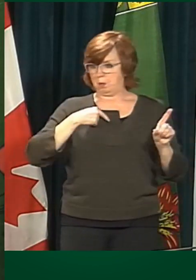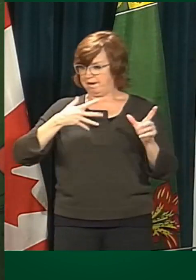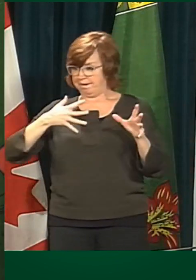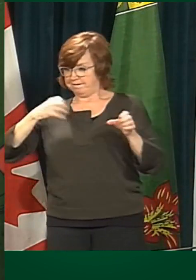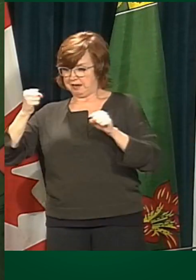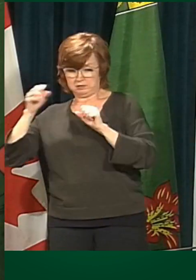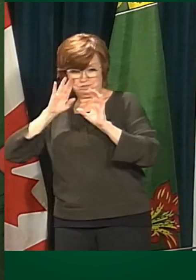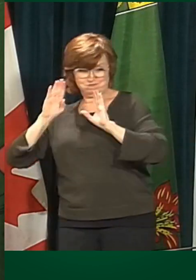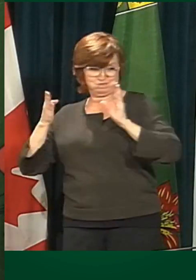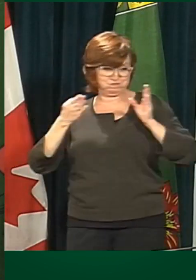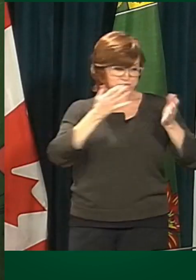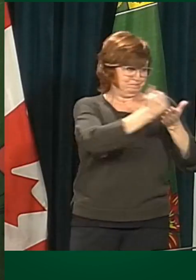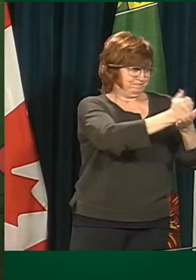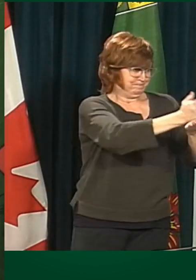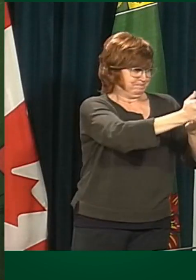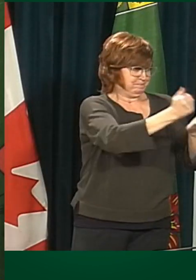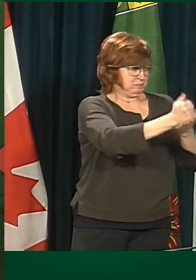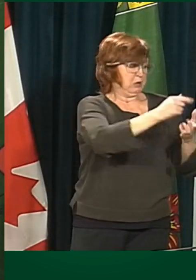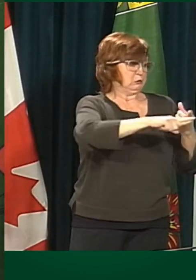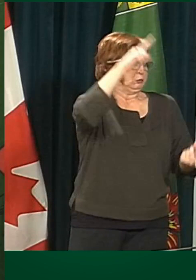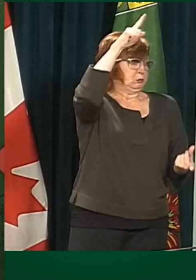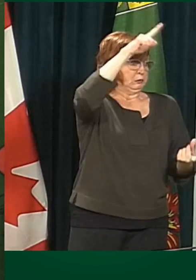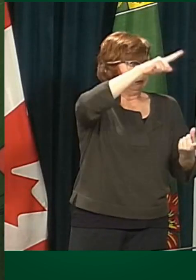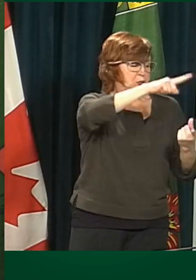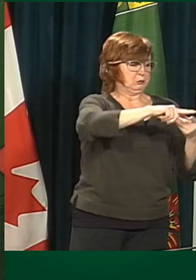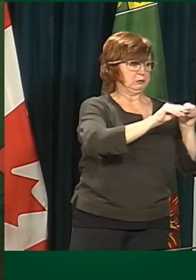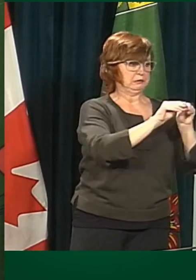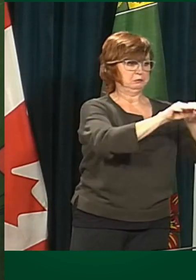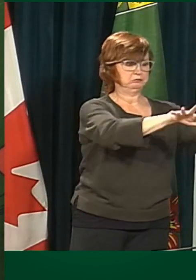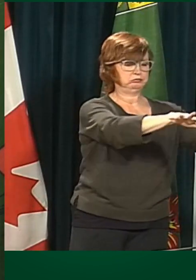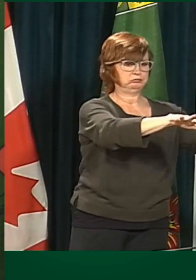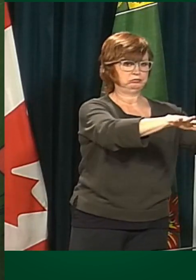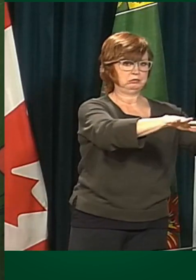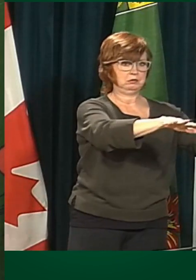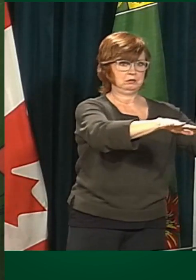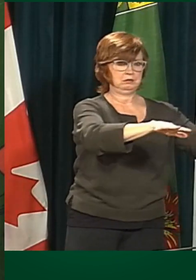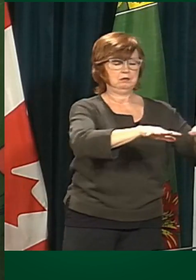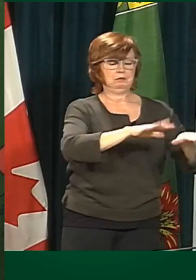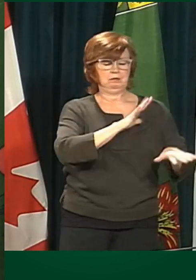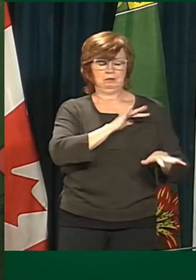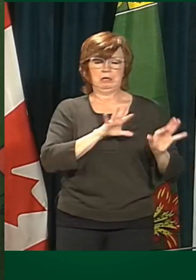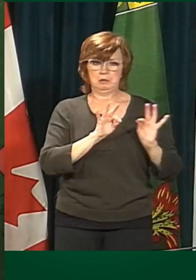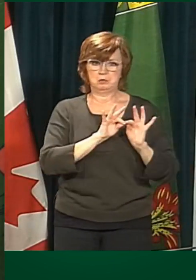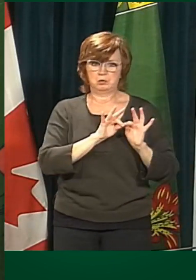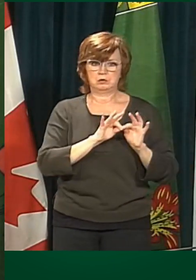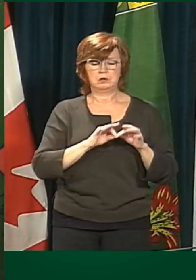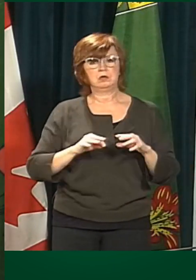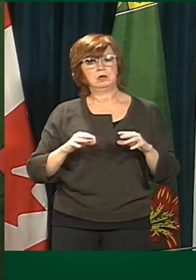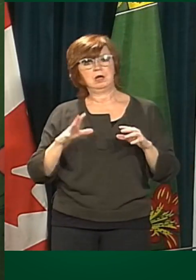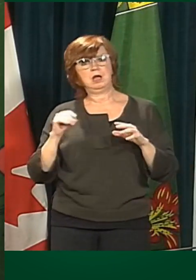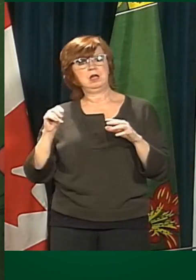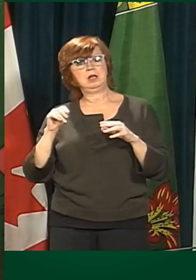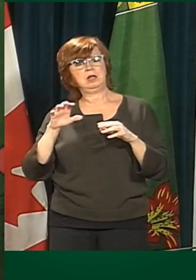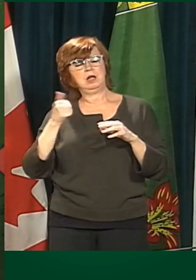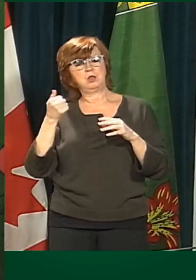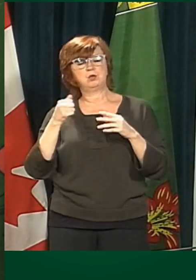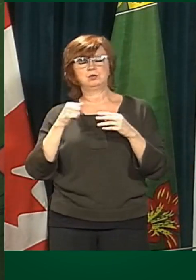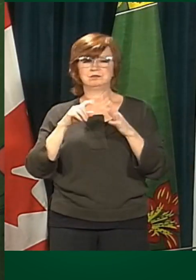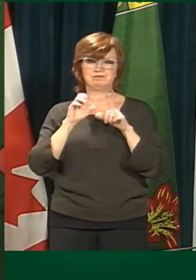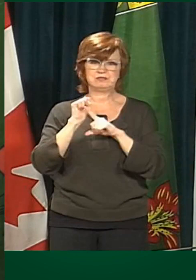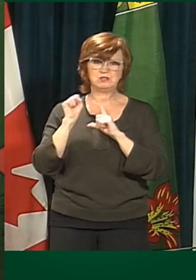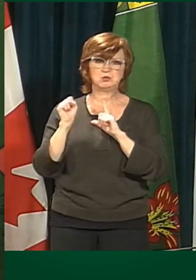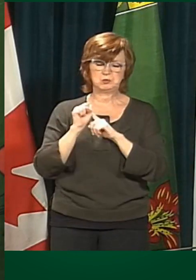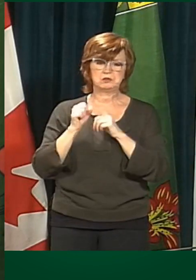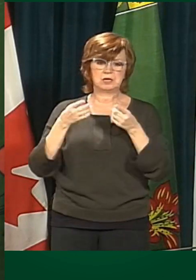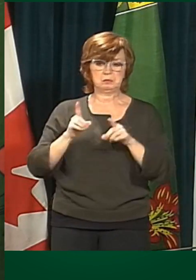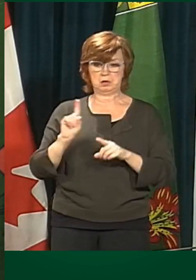that the SHA will be speaking out tomorrow. So that's the other setting. And then, of course, in our essential workplaces, again, there have been instances of a case or a